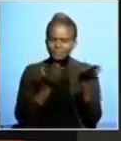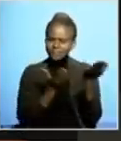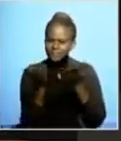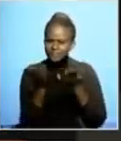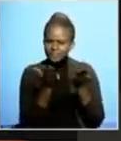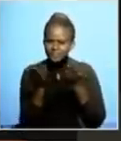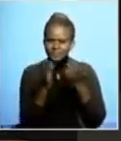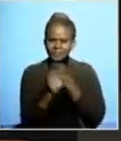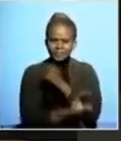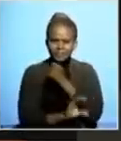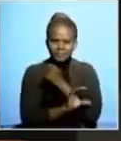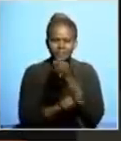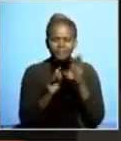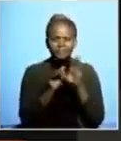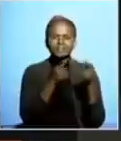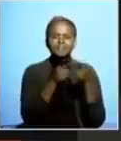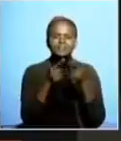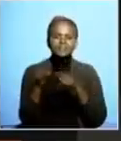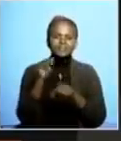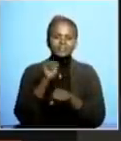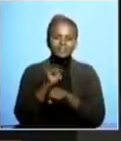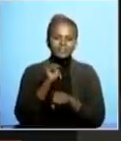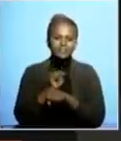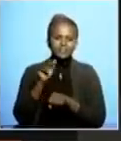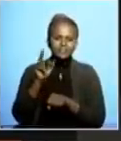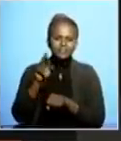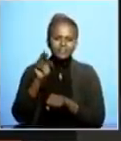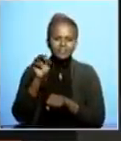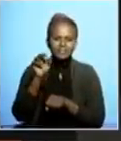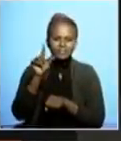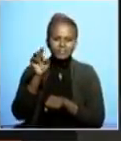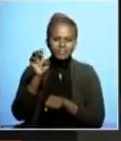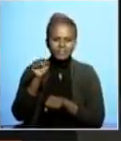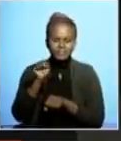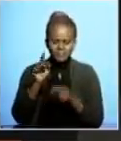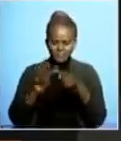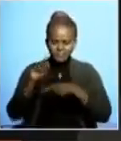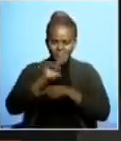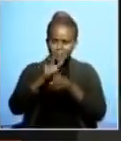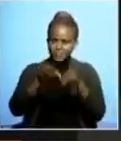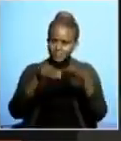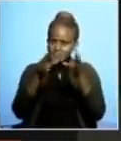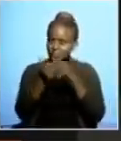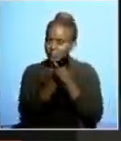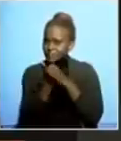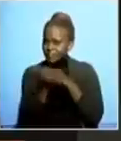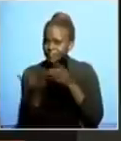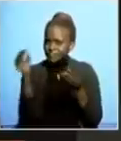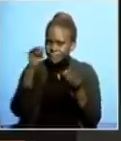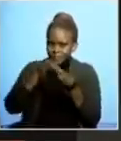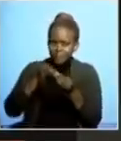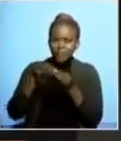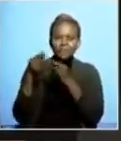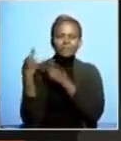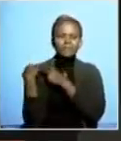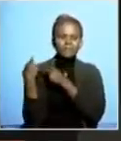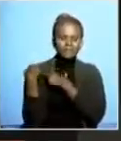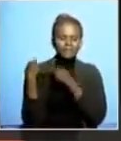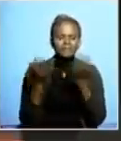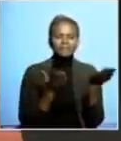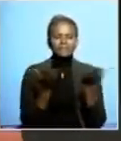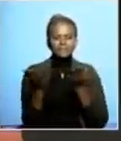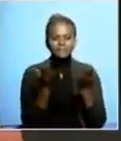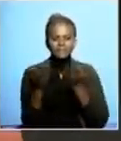different roles. And today you are given yet additional responsibilities to serve this